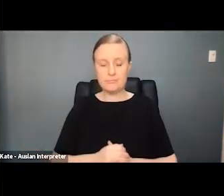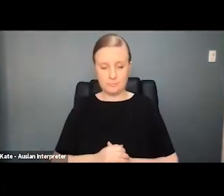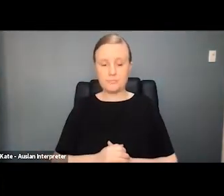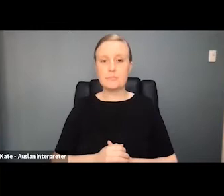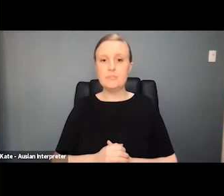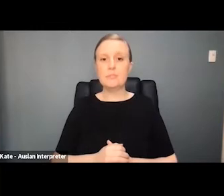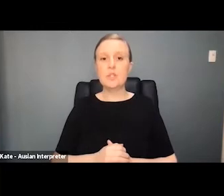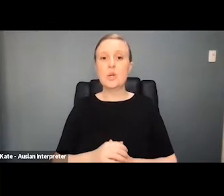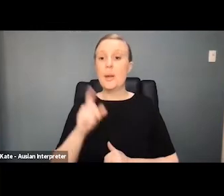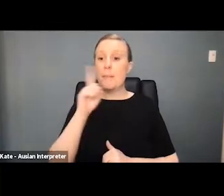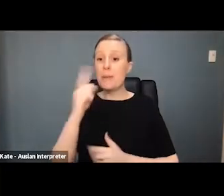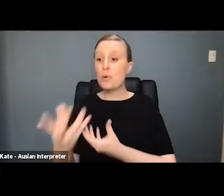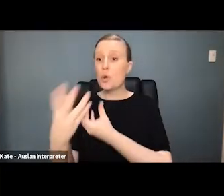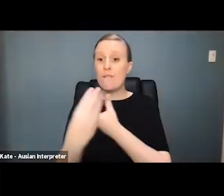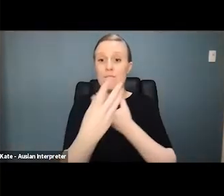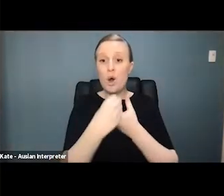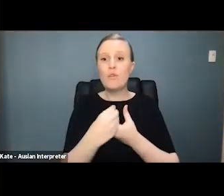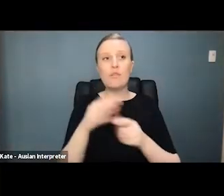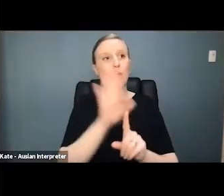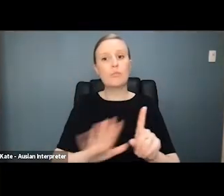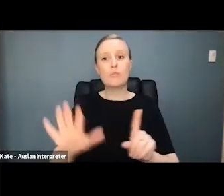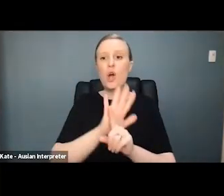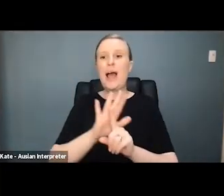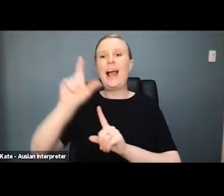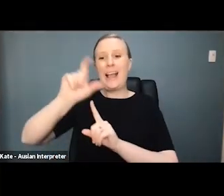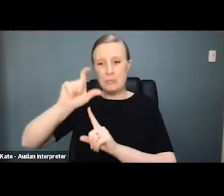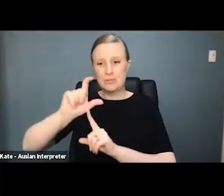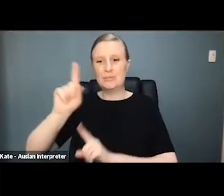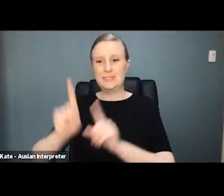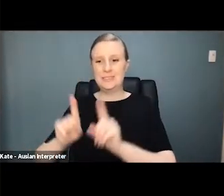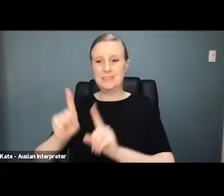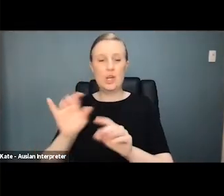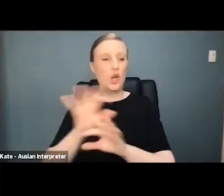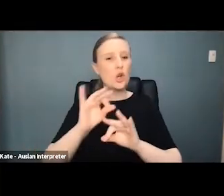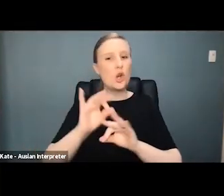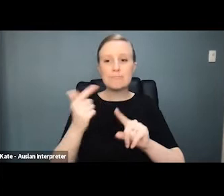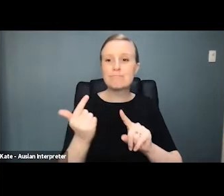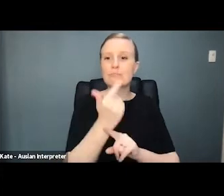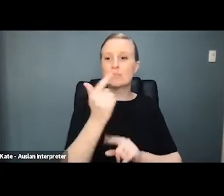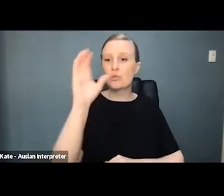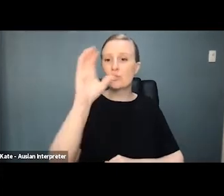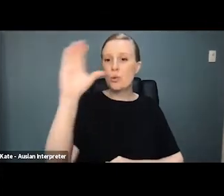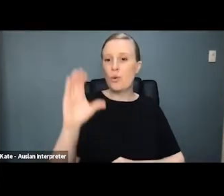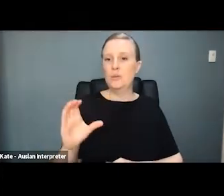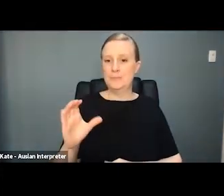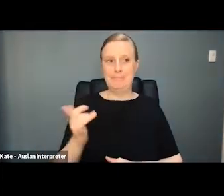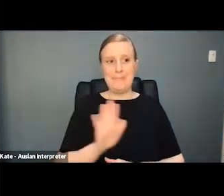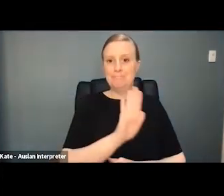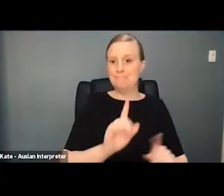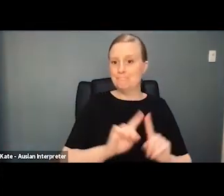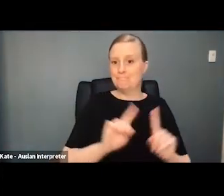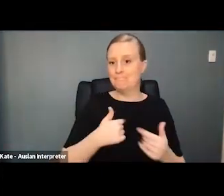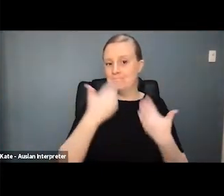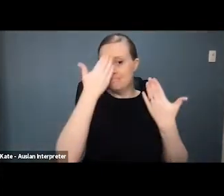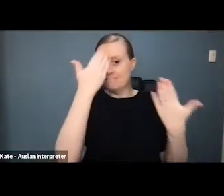across Australia, our findings can't be generalised to regional or rural areas. And I do just want to flag that most of our data collection for this